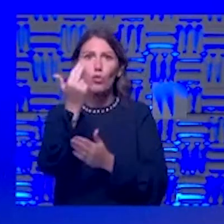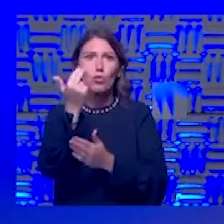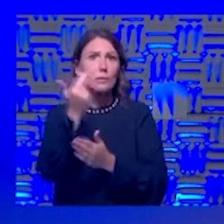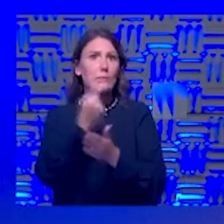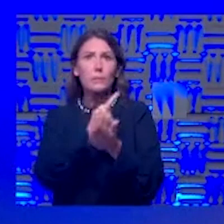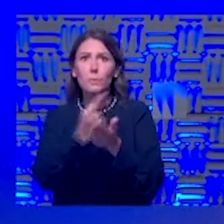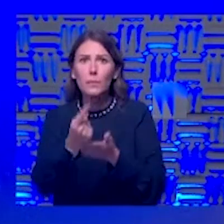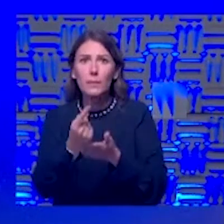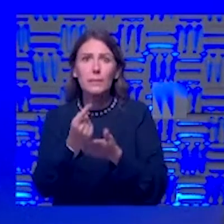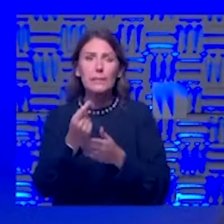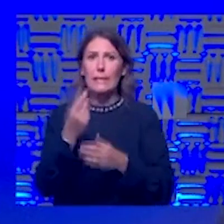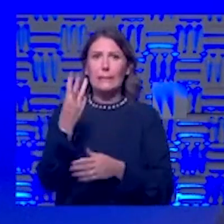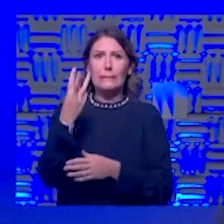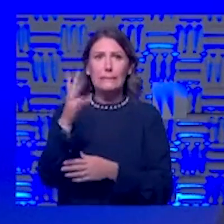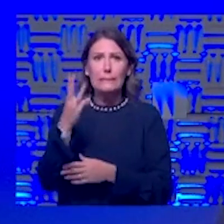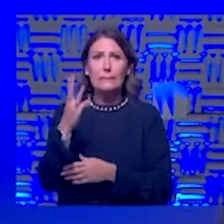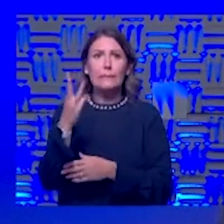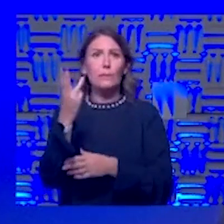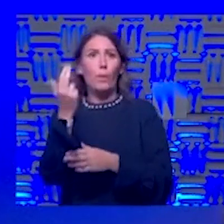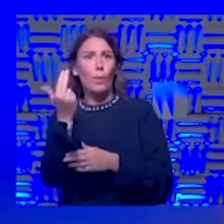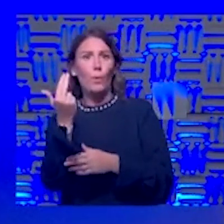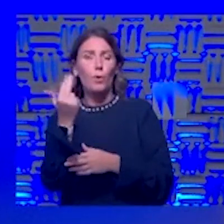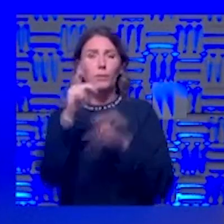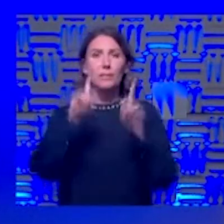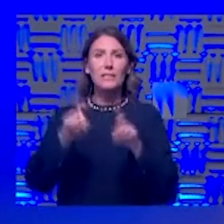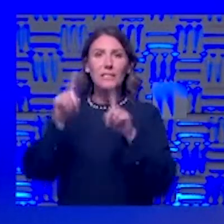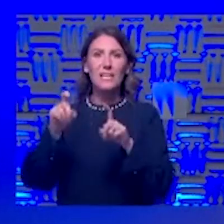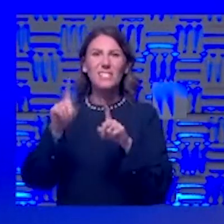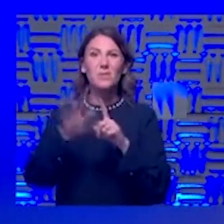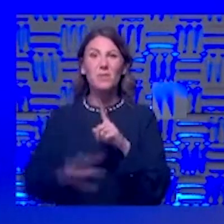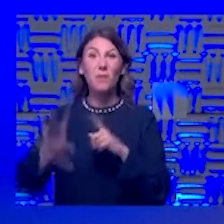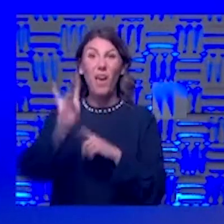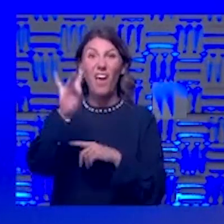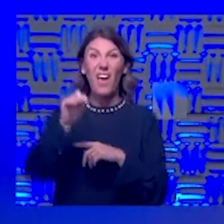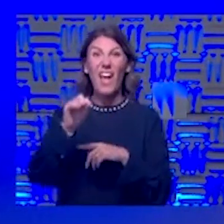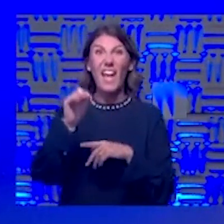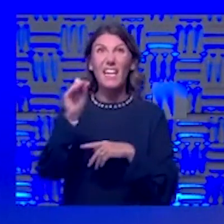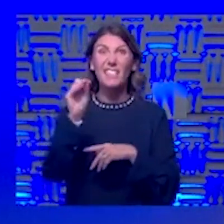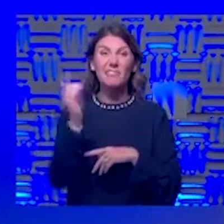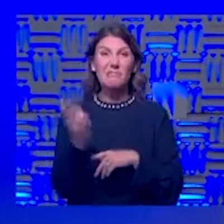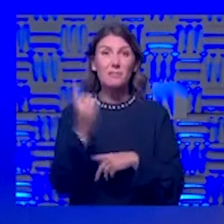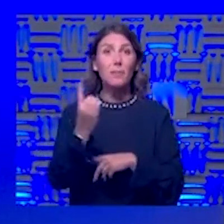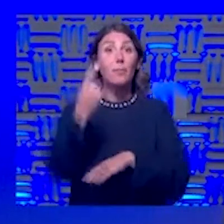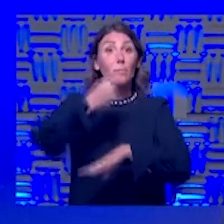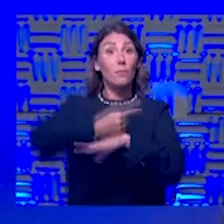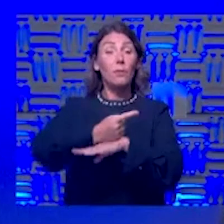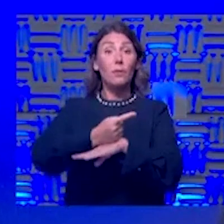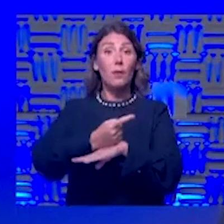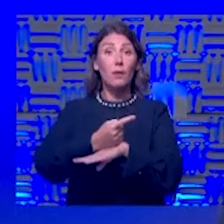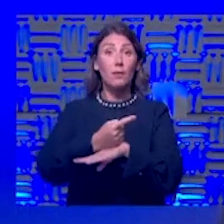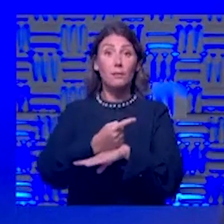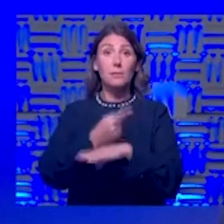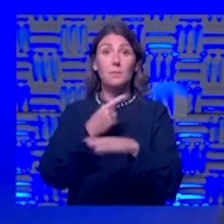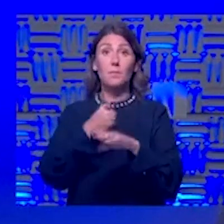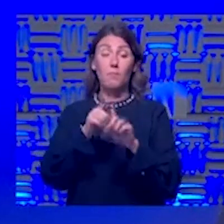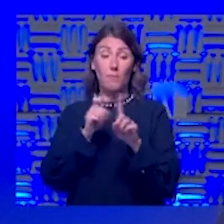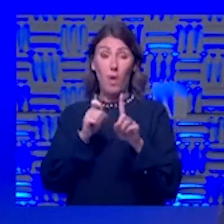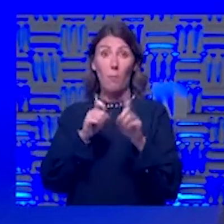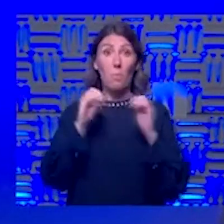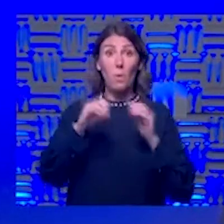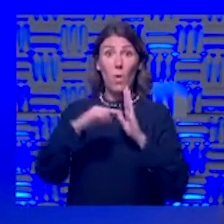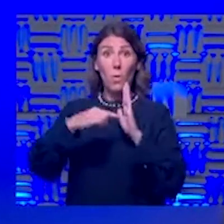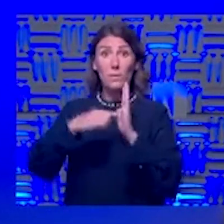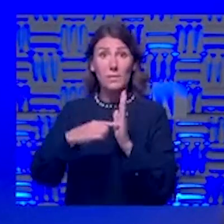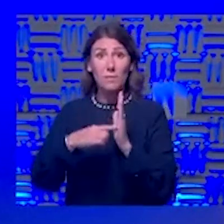had 16 or 13 tests, but it was about 80-some days, despite him having no symptoms whatsoever, feeling good,